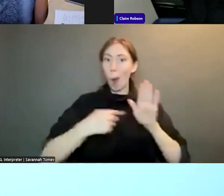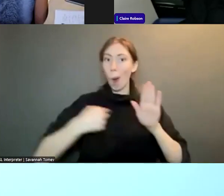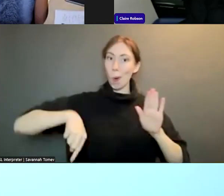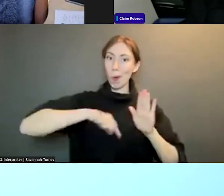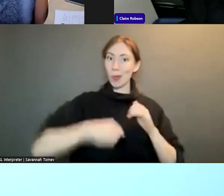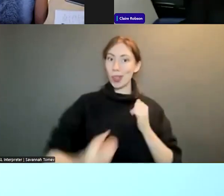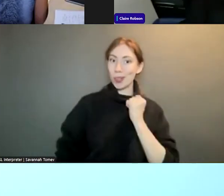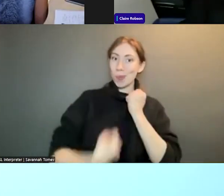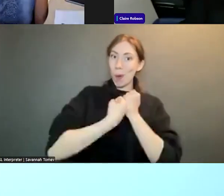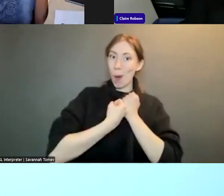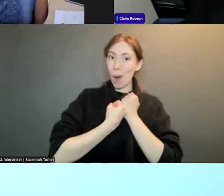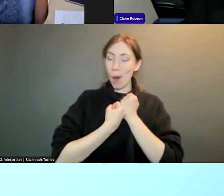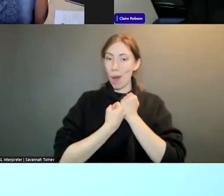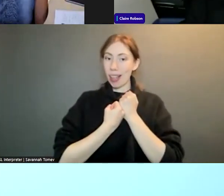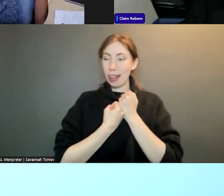right? Nobody